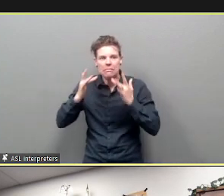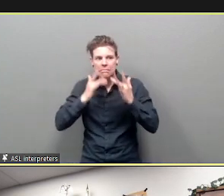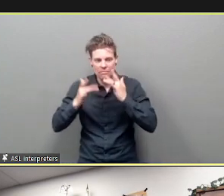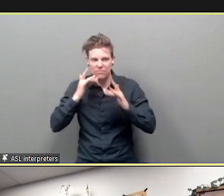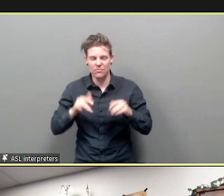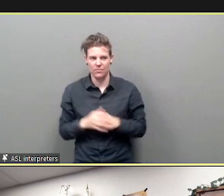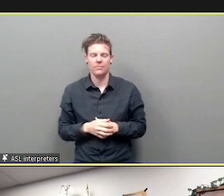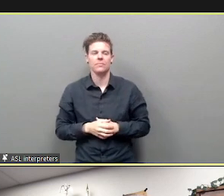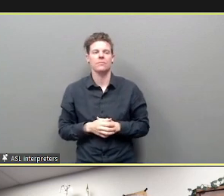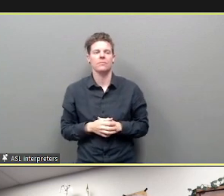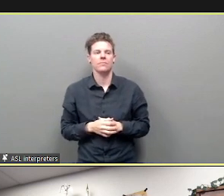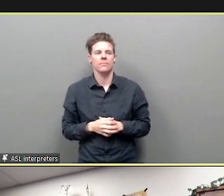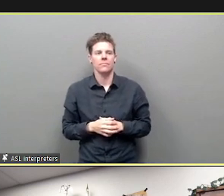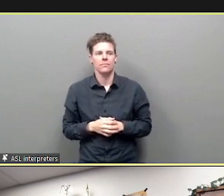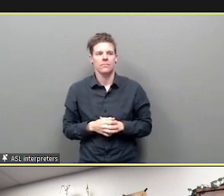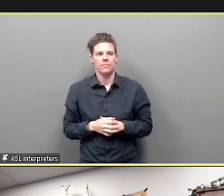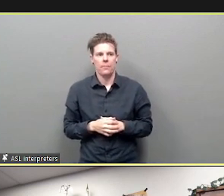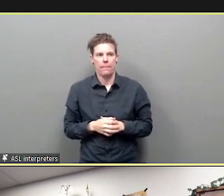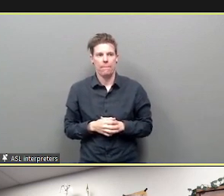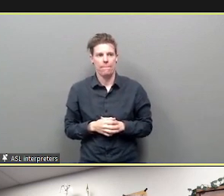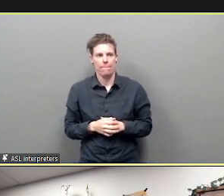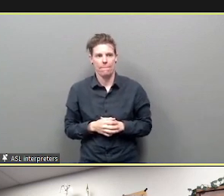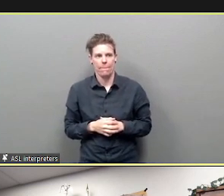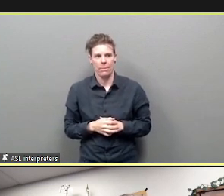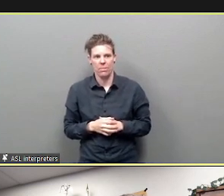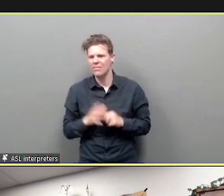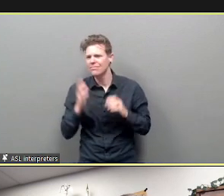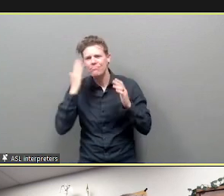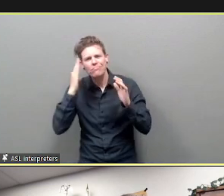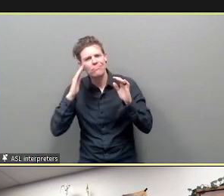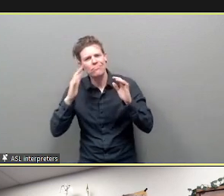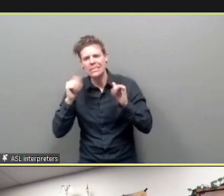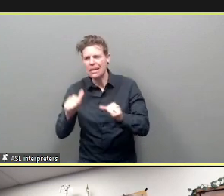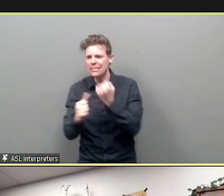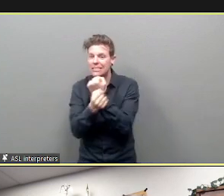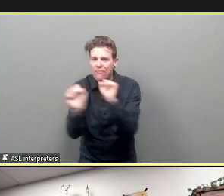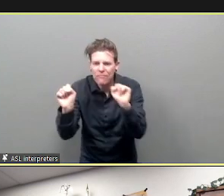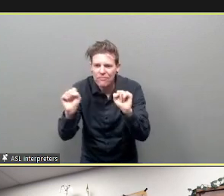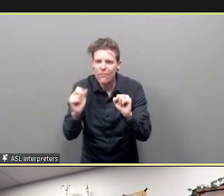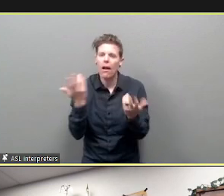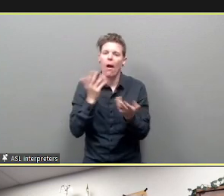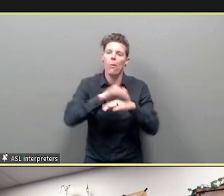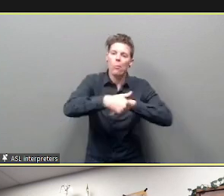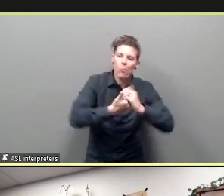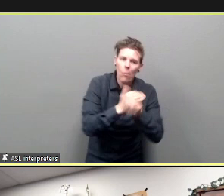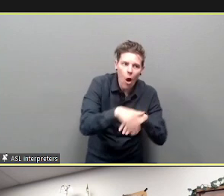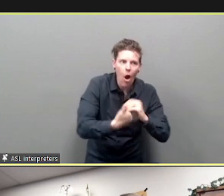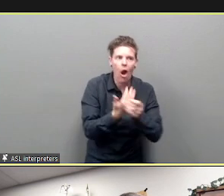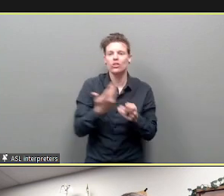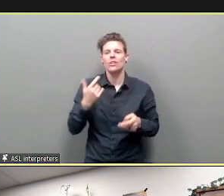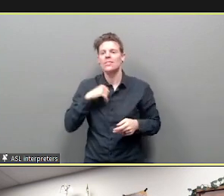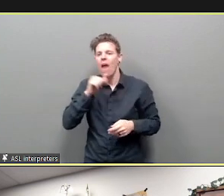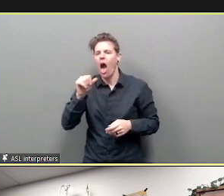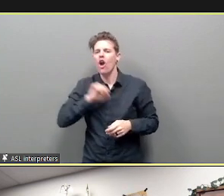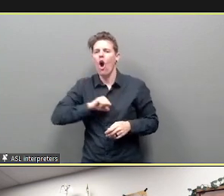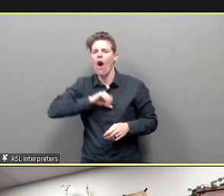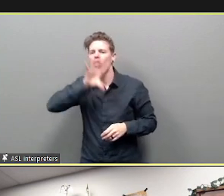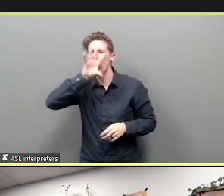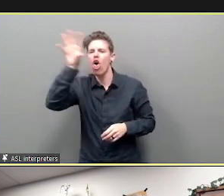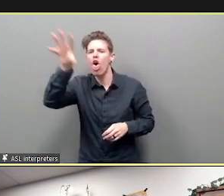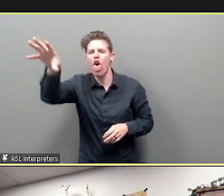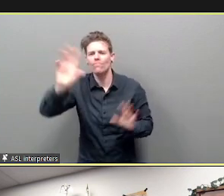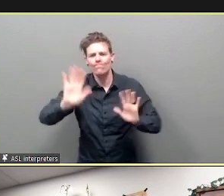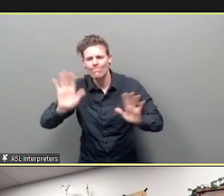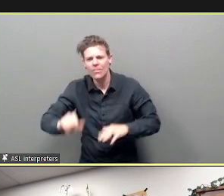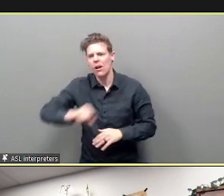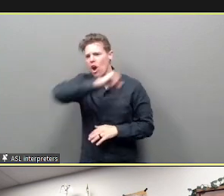admonitions: wash your hands, keep things clean, don't cough into open space, wear your mask, keep your